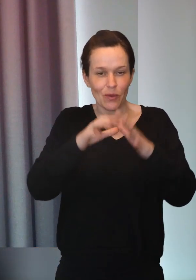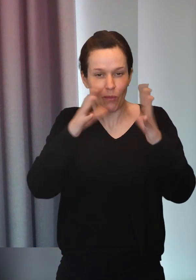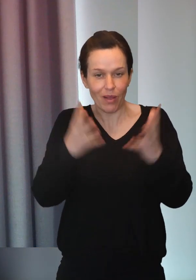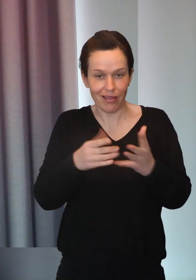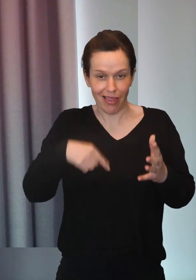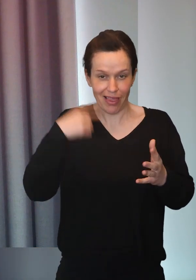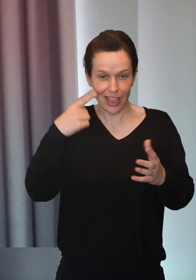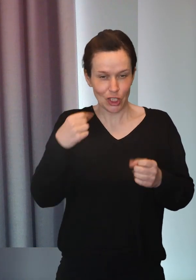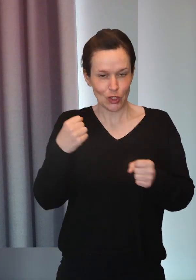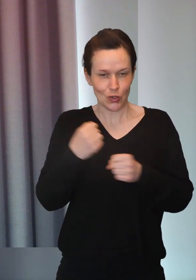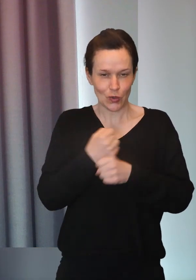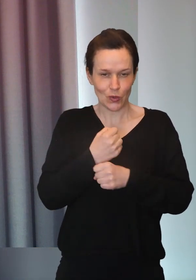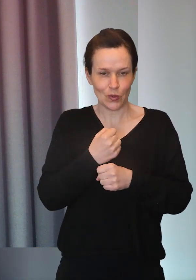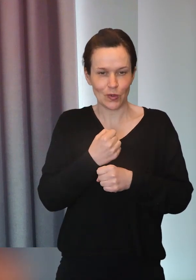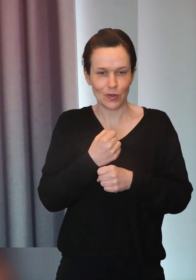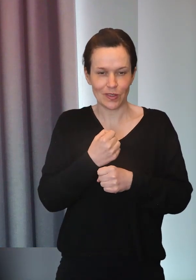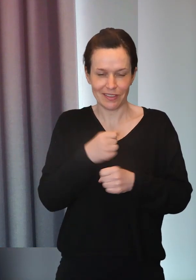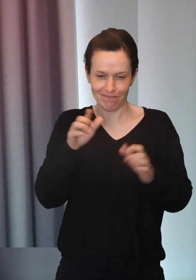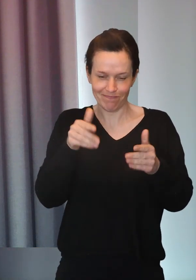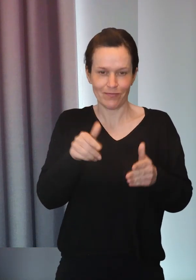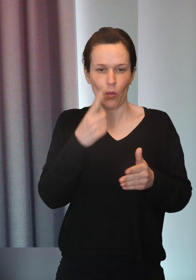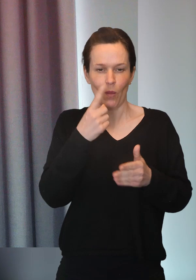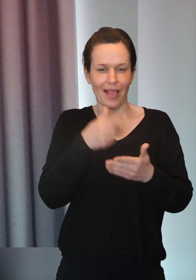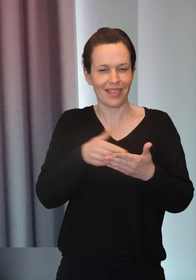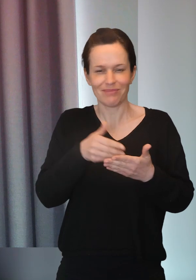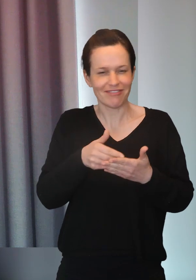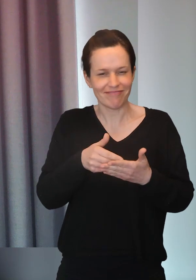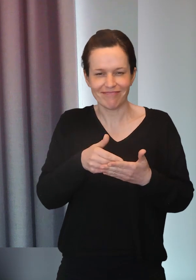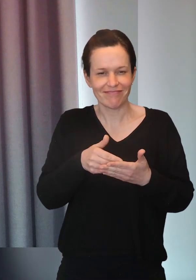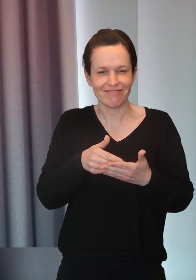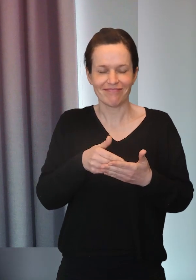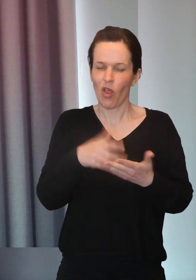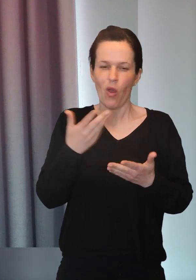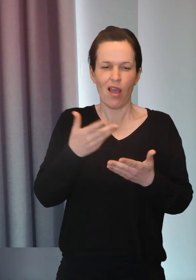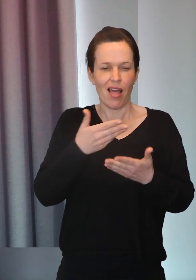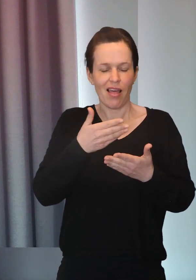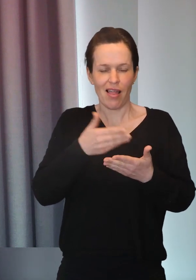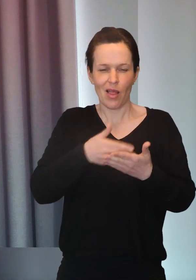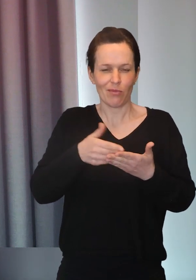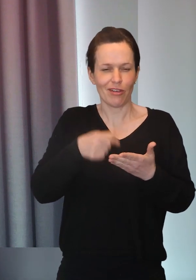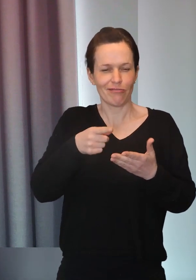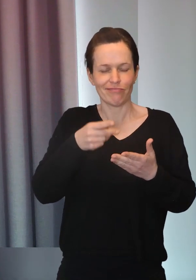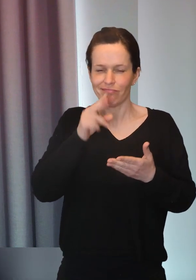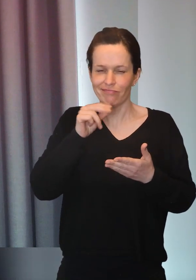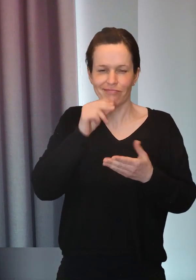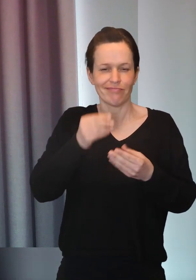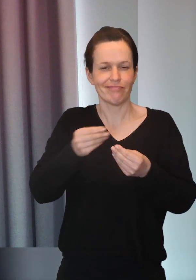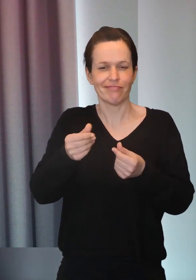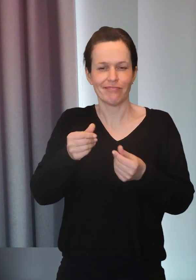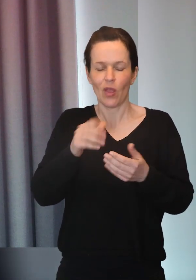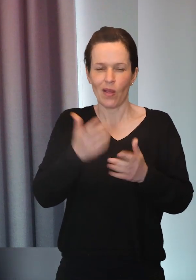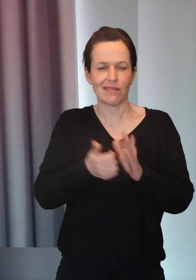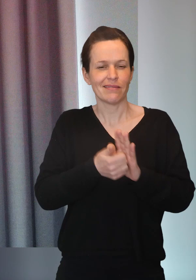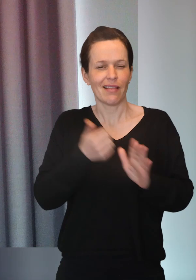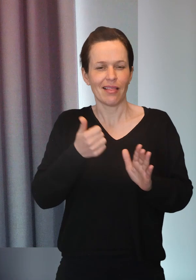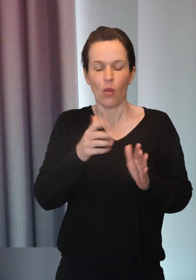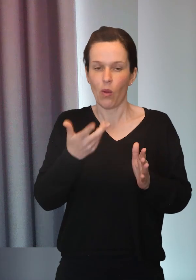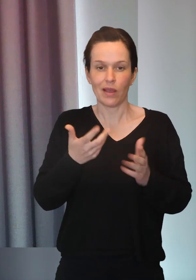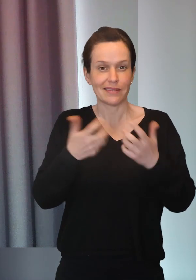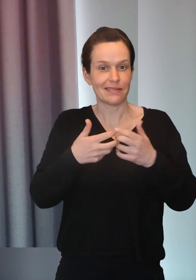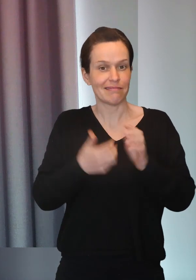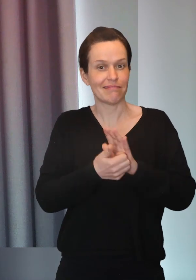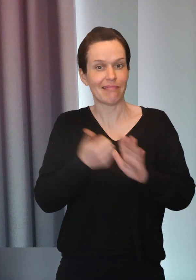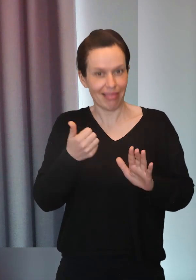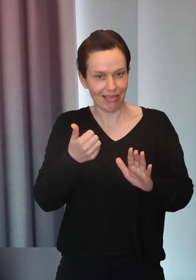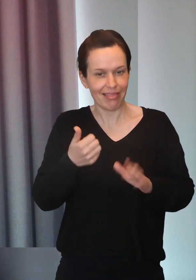the most connected cities in the world, London, should hinge on one's language or language fluency or